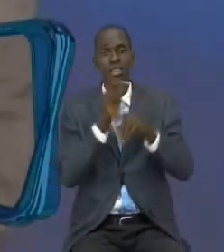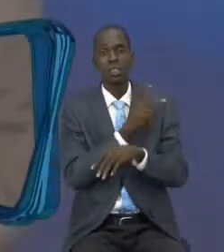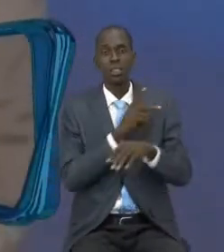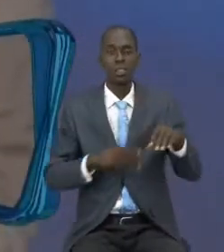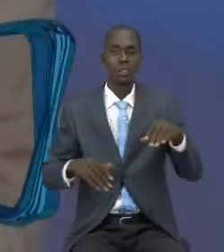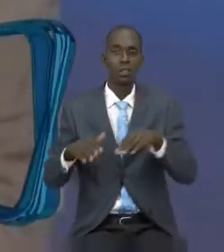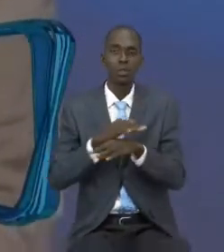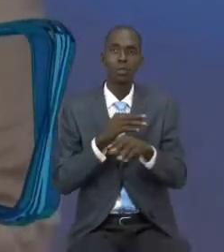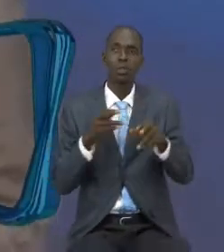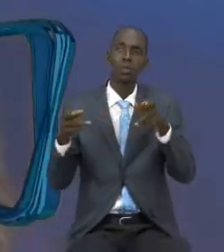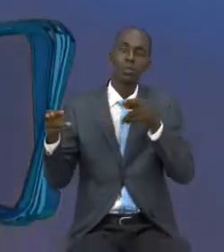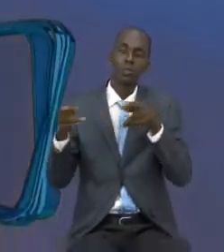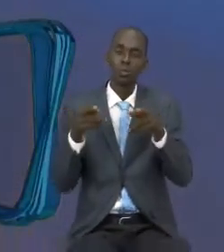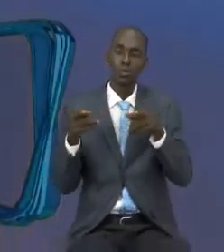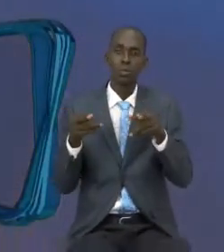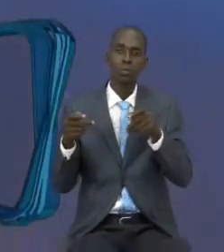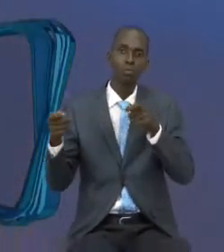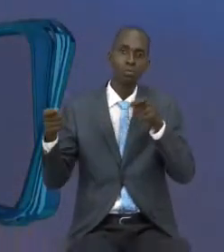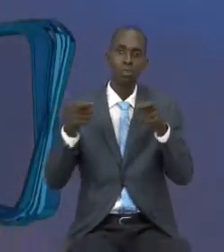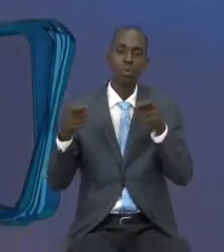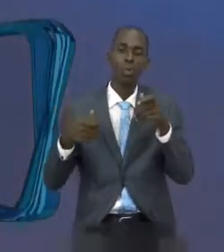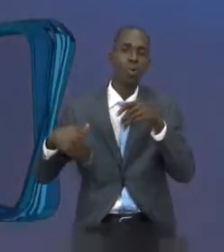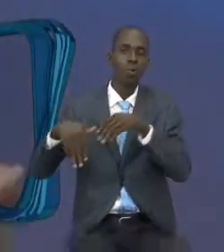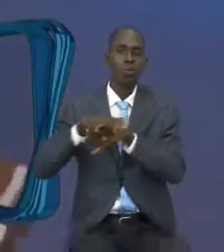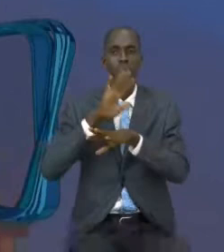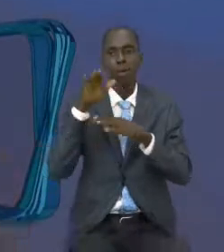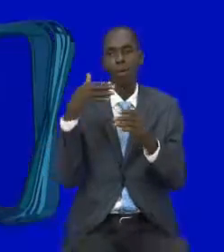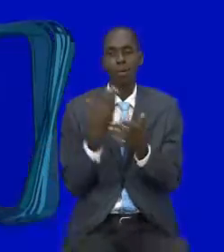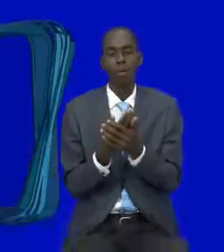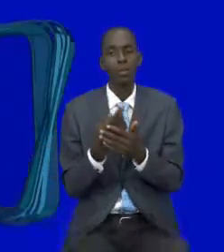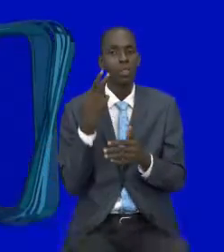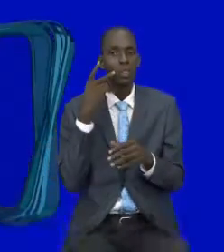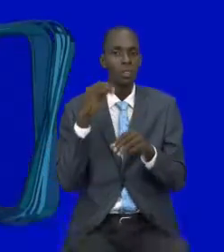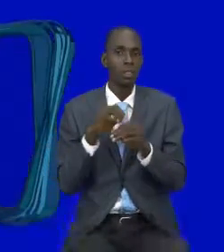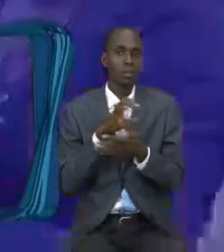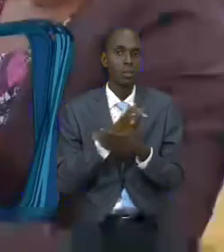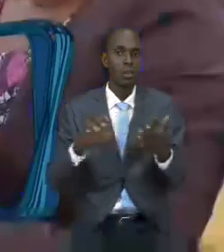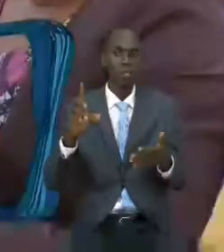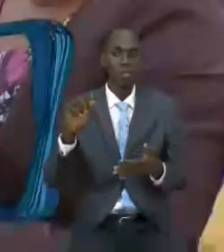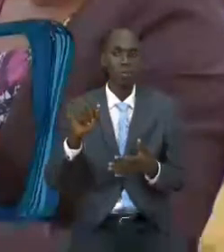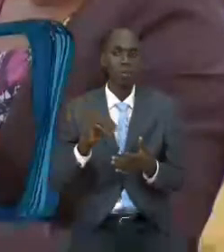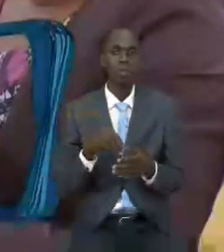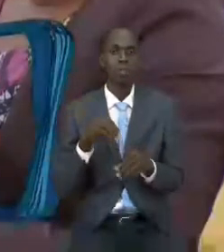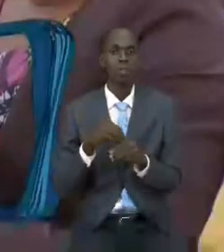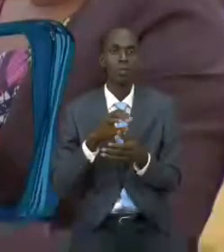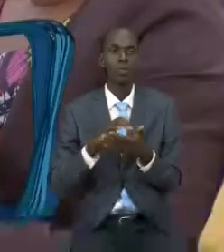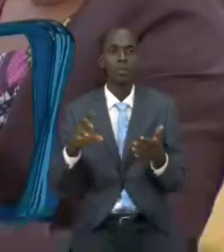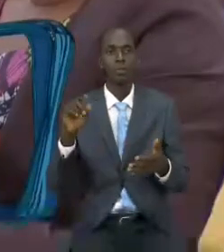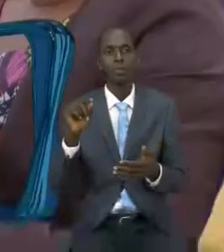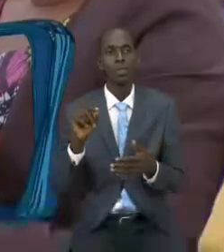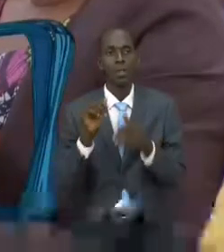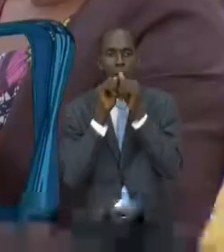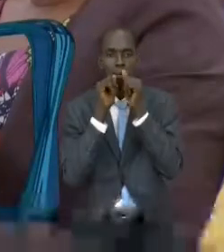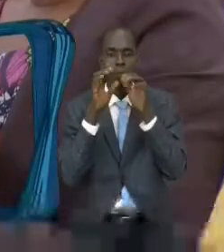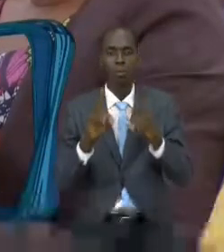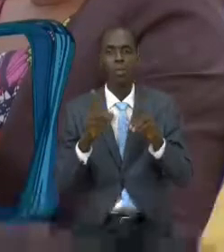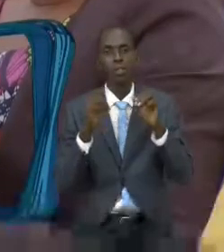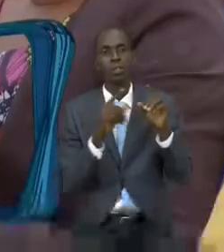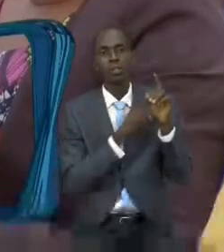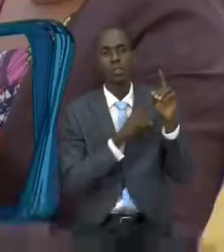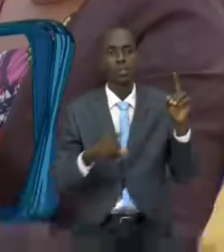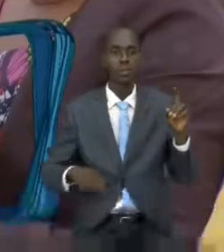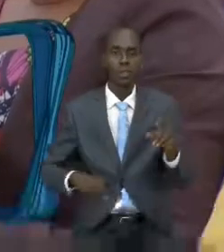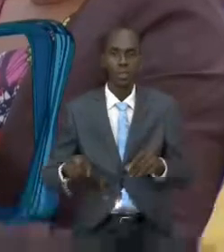over all. Look at verse 20. It says in verse 20, bless the Lord,